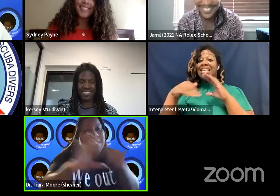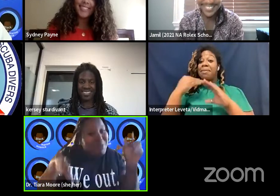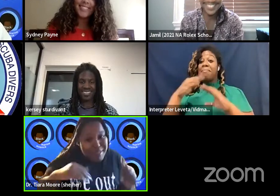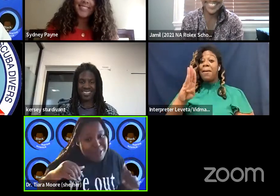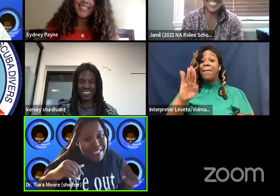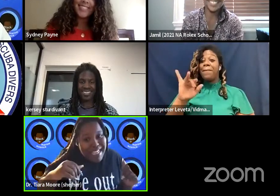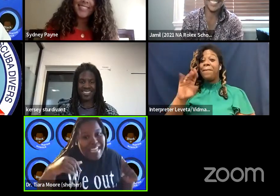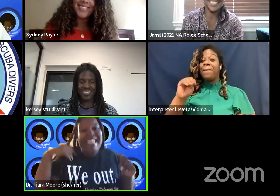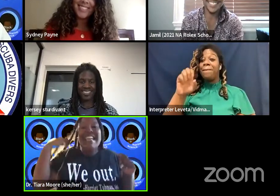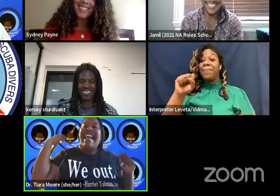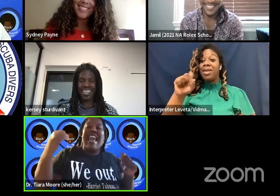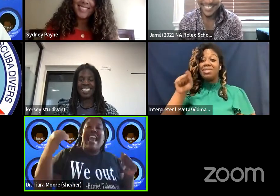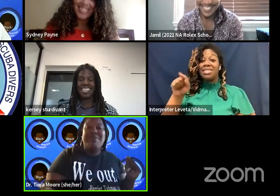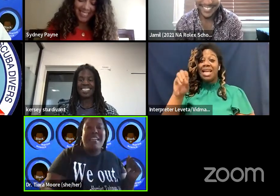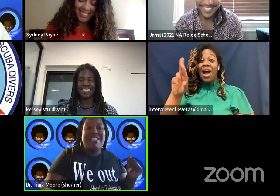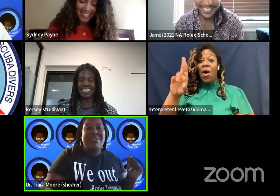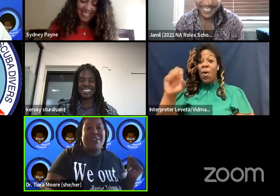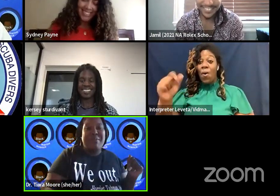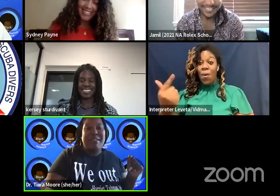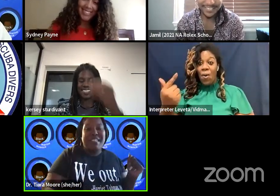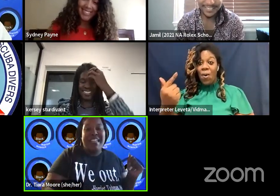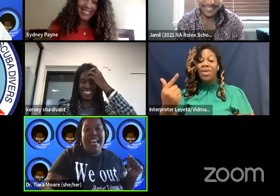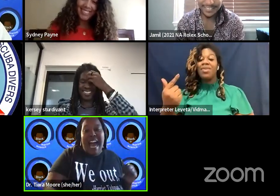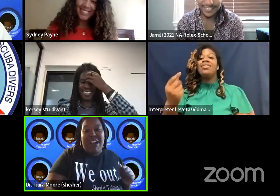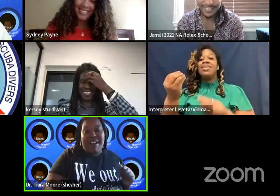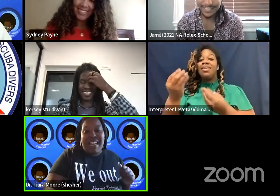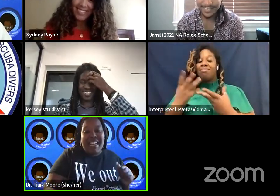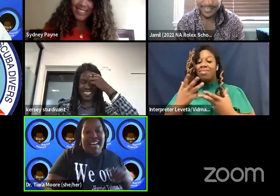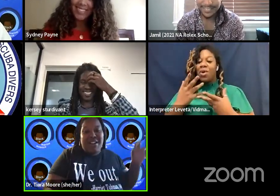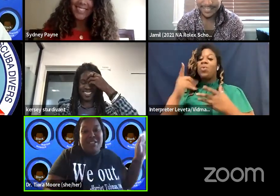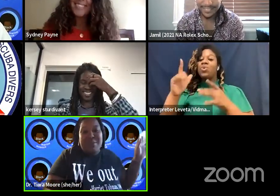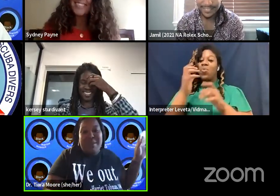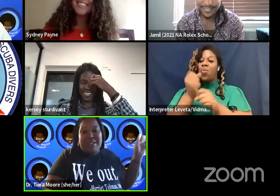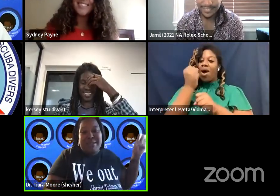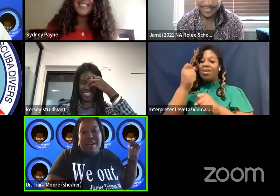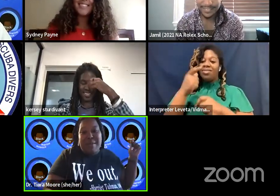subject because we've been doing a lot, and we will get you your book. All righty, y'all. Go to the bathroom, come back.